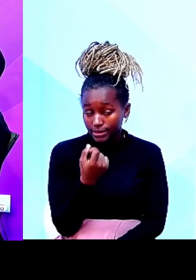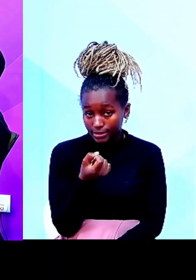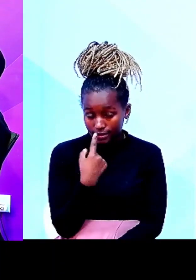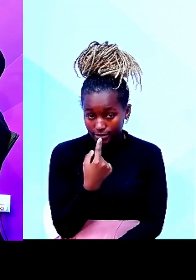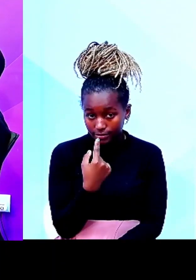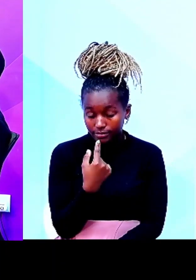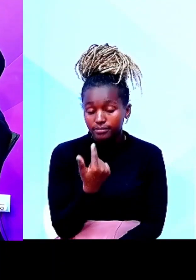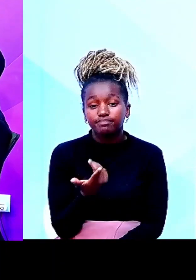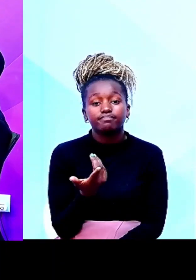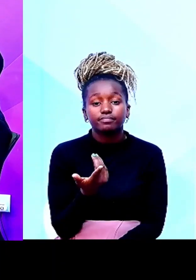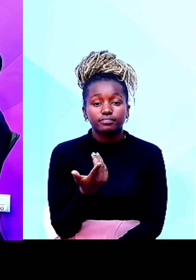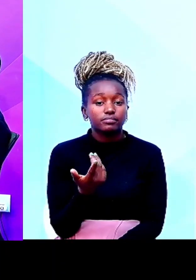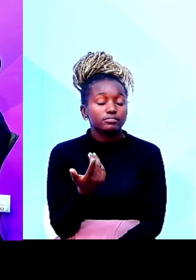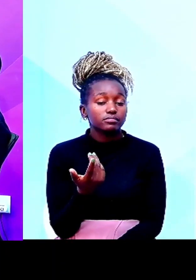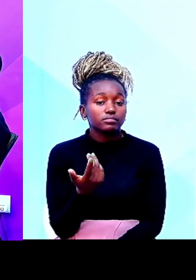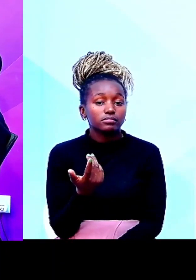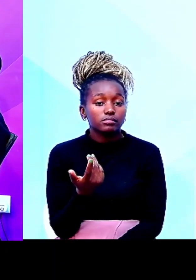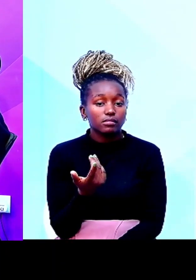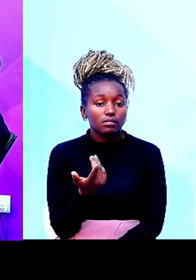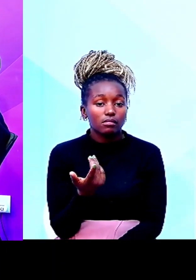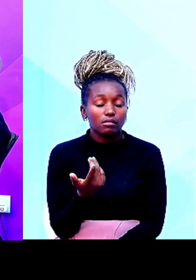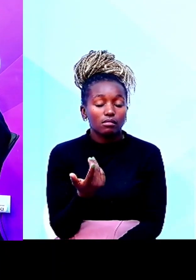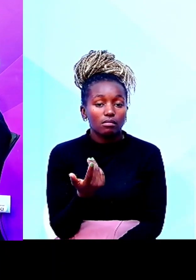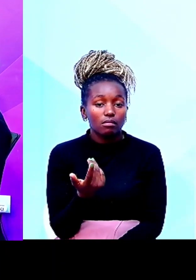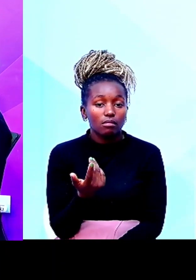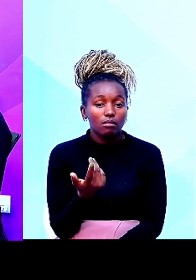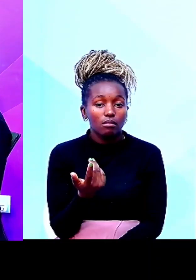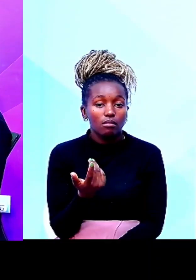we usually in our